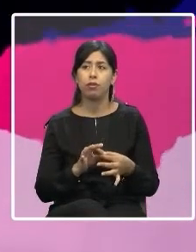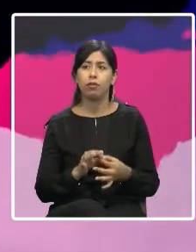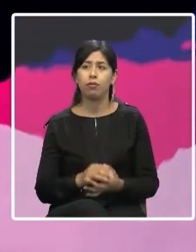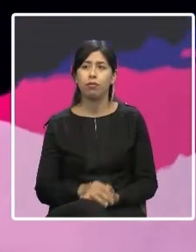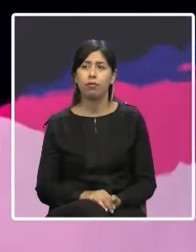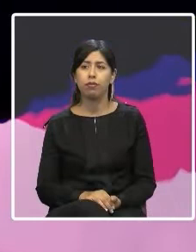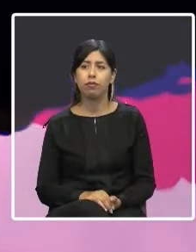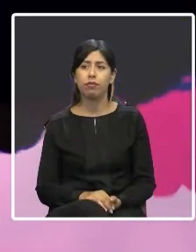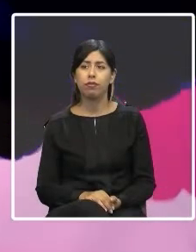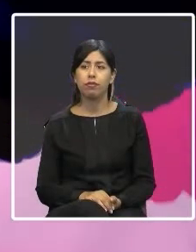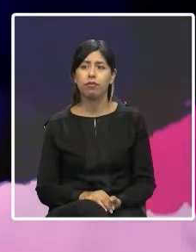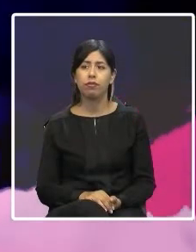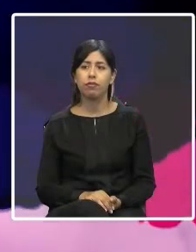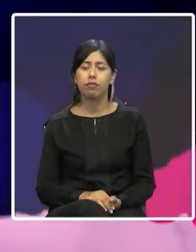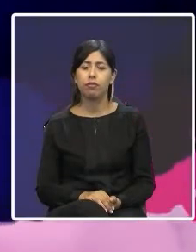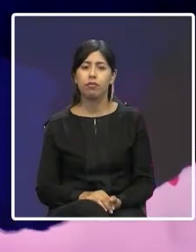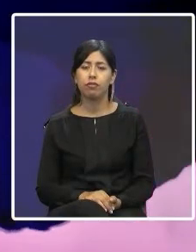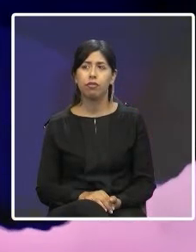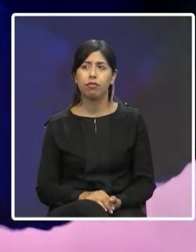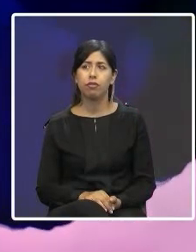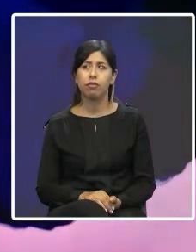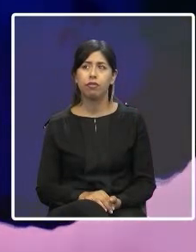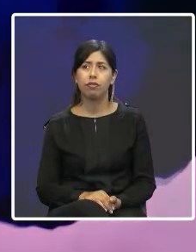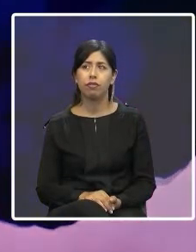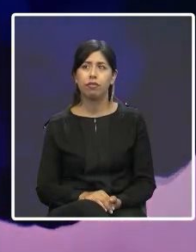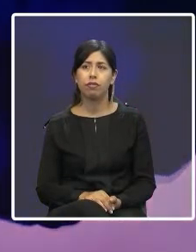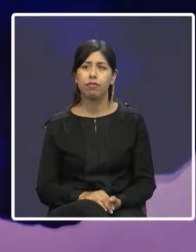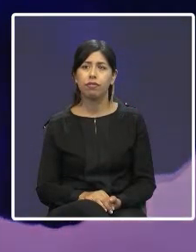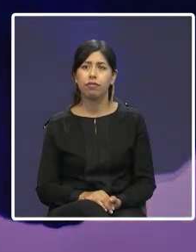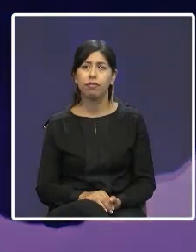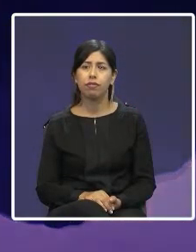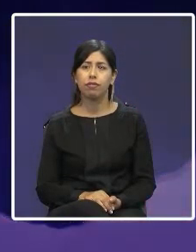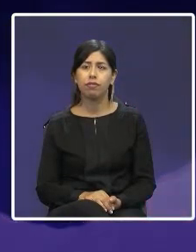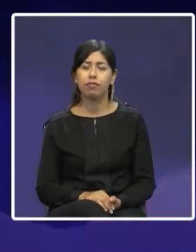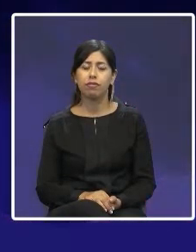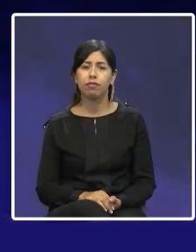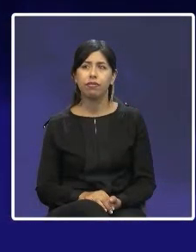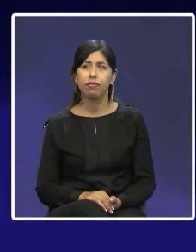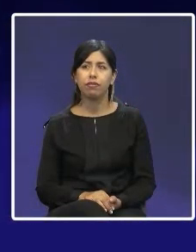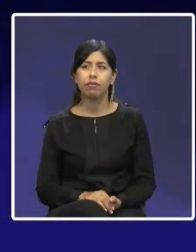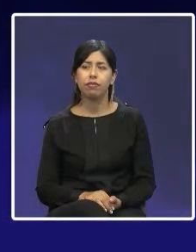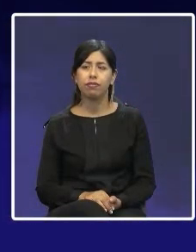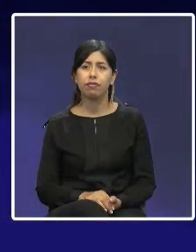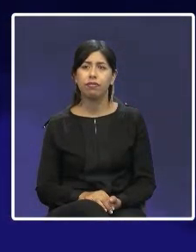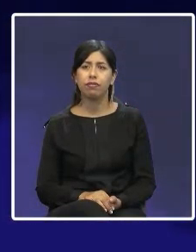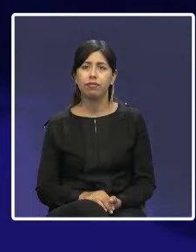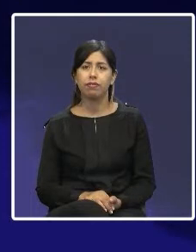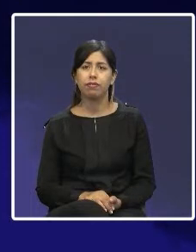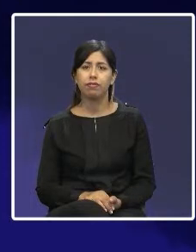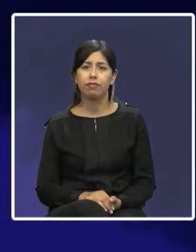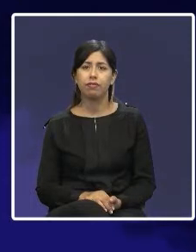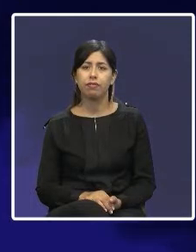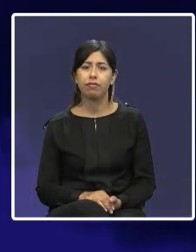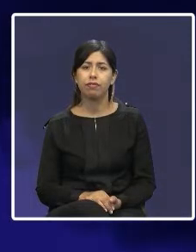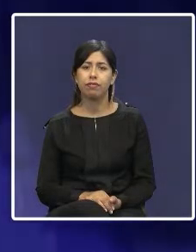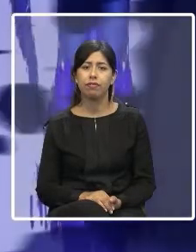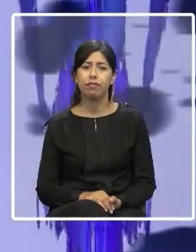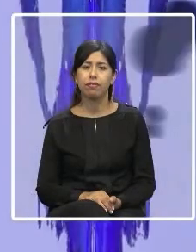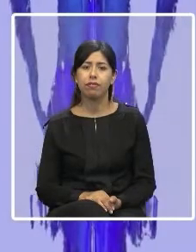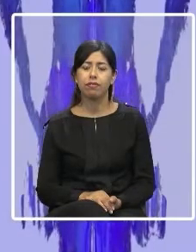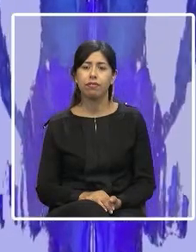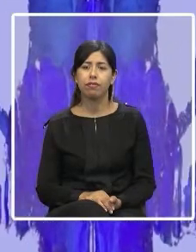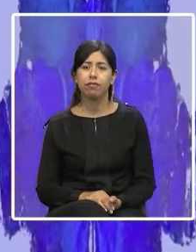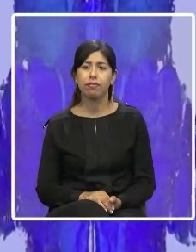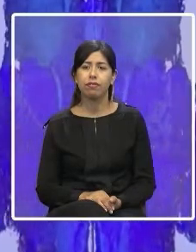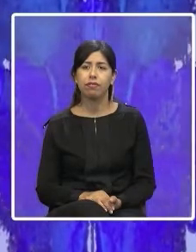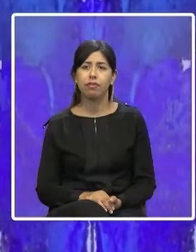unintentionally. Heuristics and bias influences offline and online behavior. Thorough design and testing can help